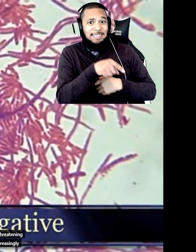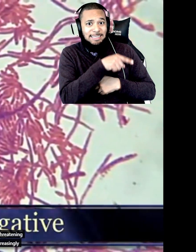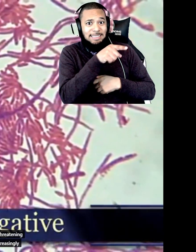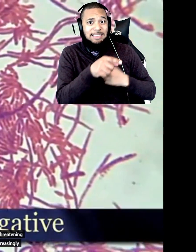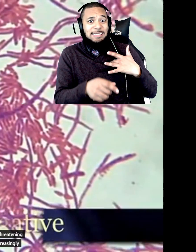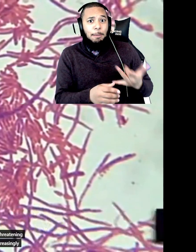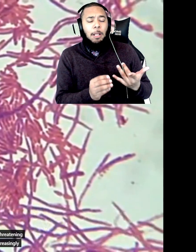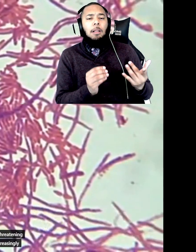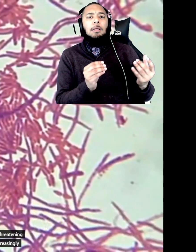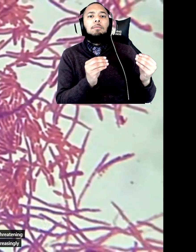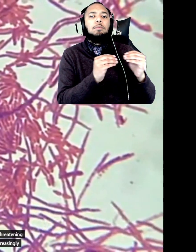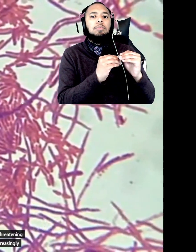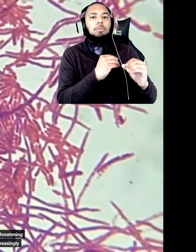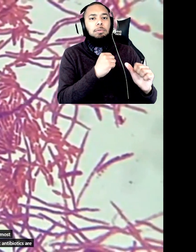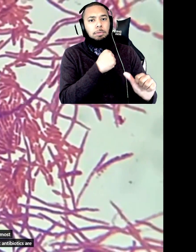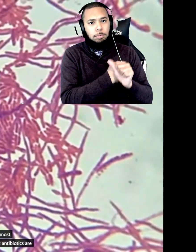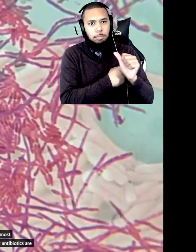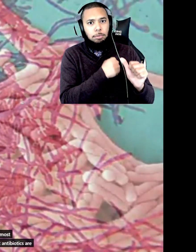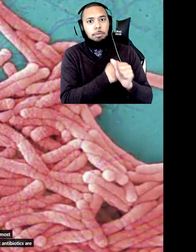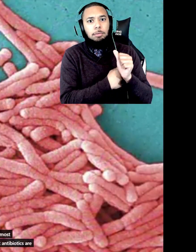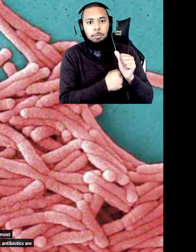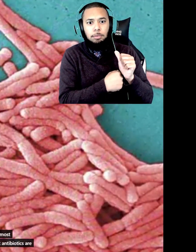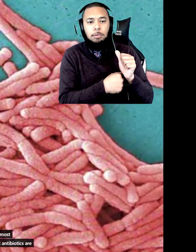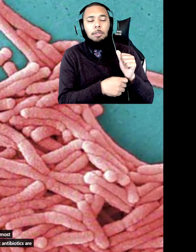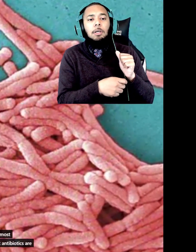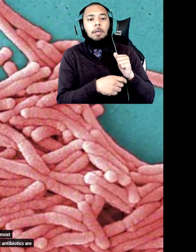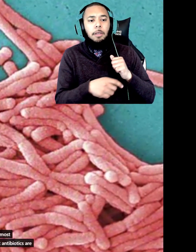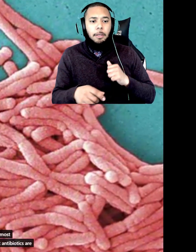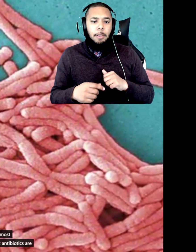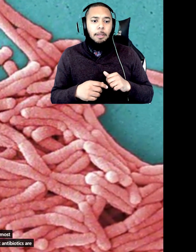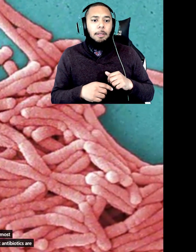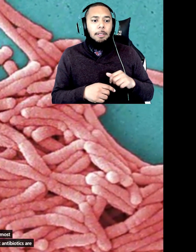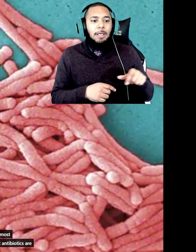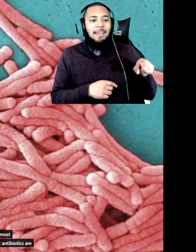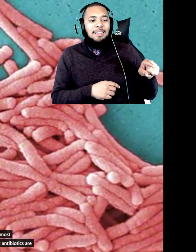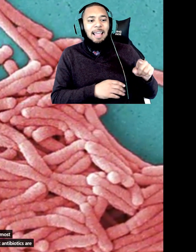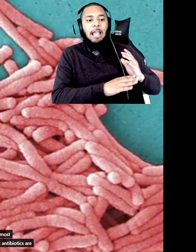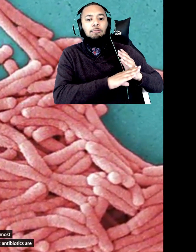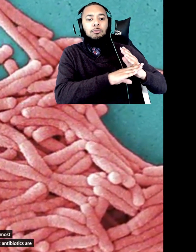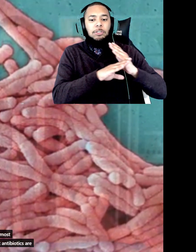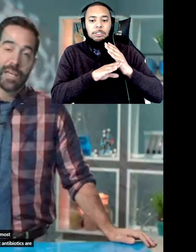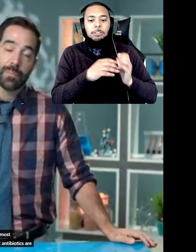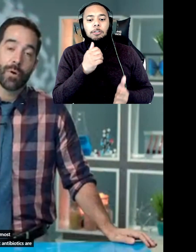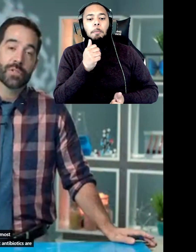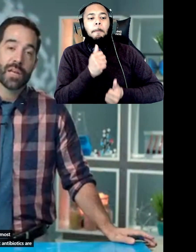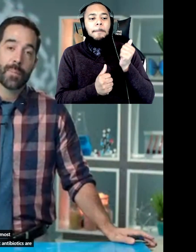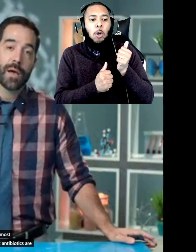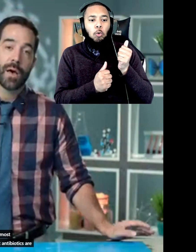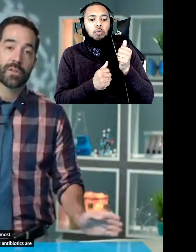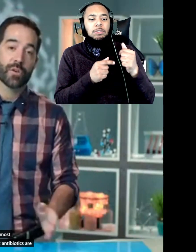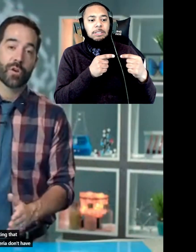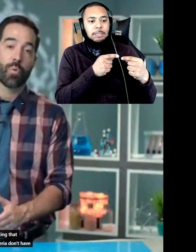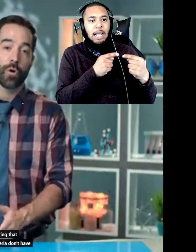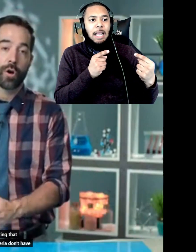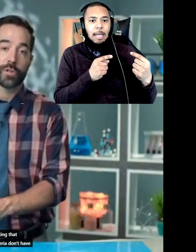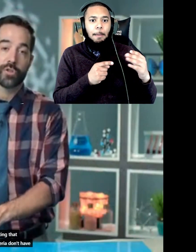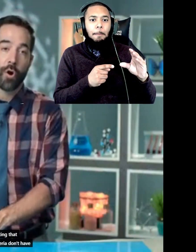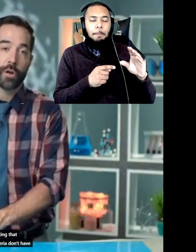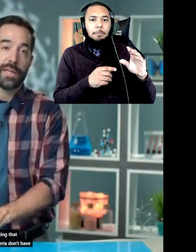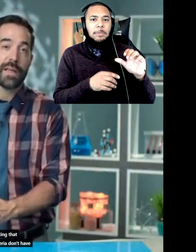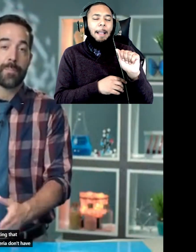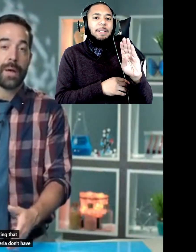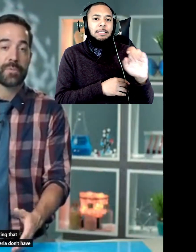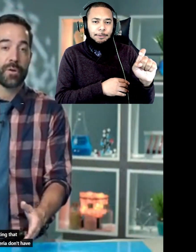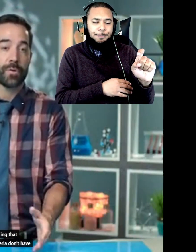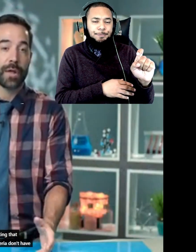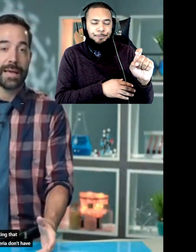They are increasingly resistant to more or most antibiotics because, again, most antibiotics are going to work on